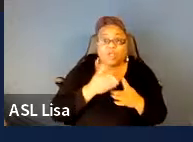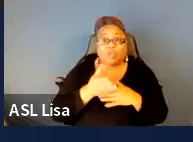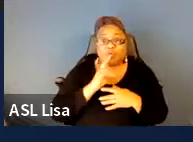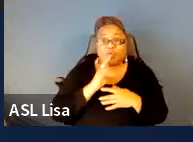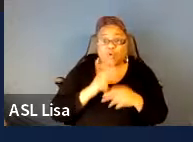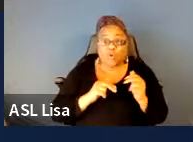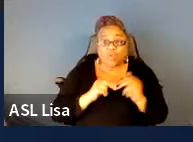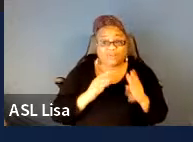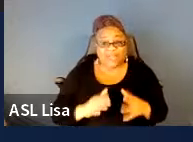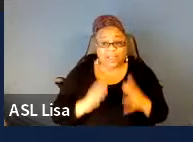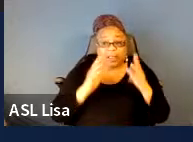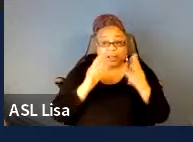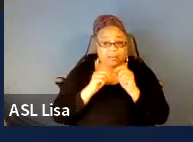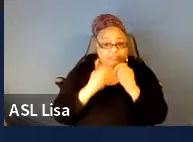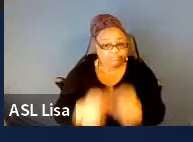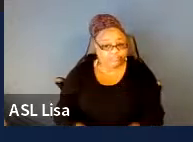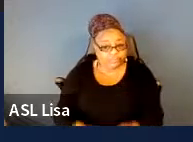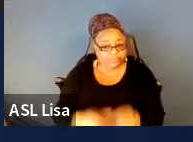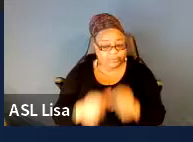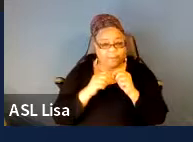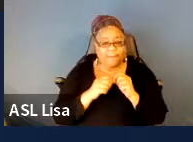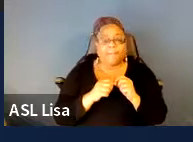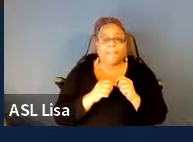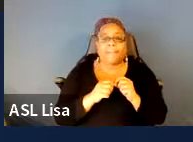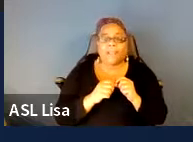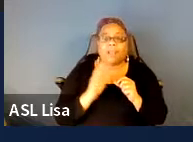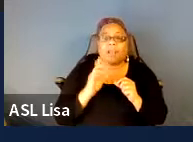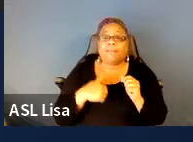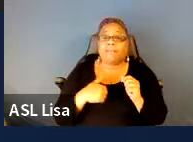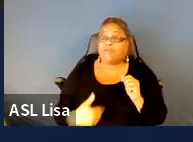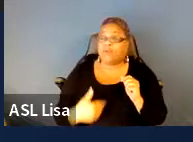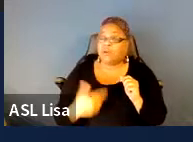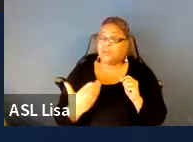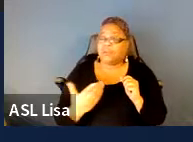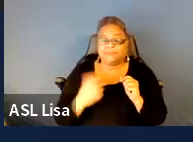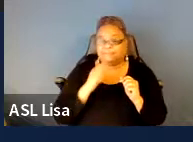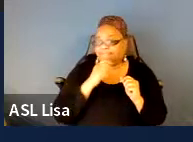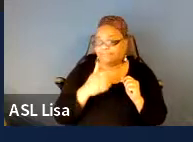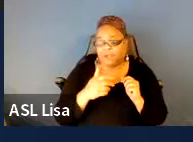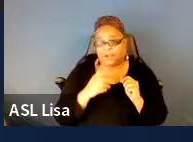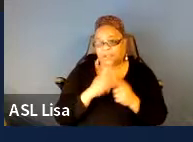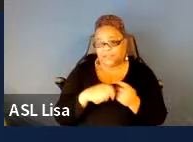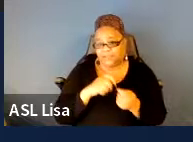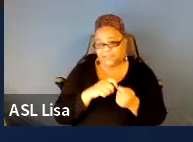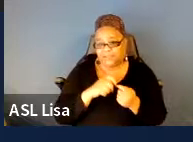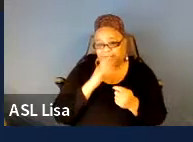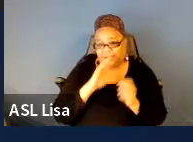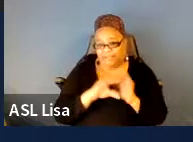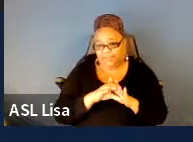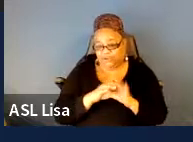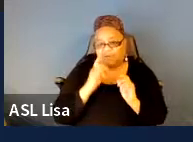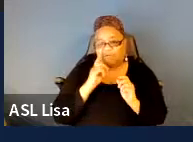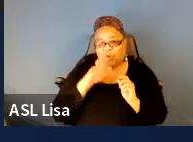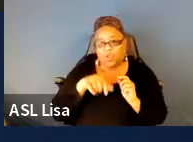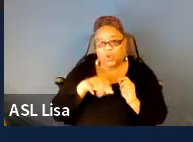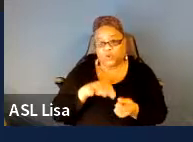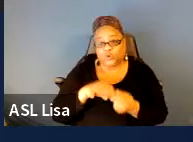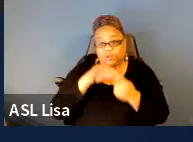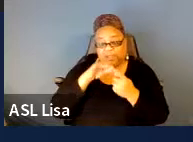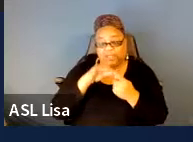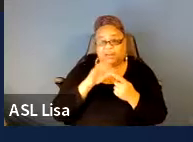my recommendation is, well, first, there is not a specific pictogram for these unique types of facilities or